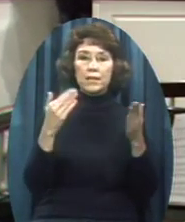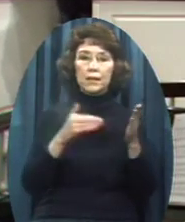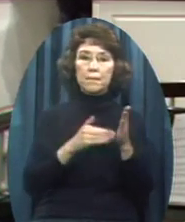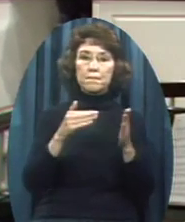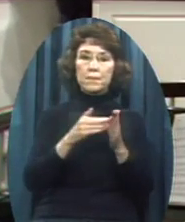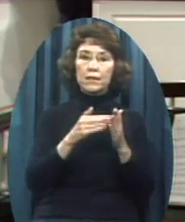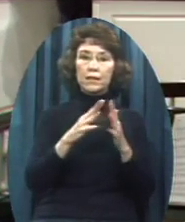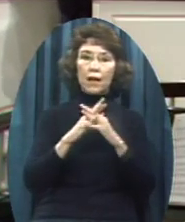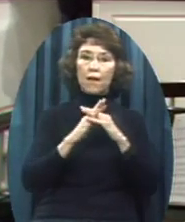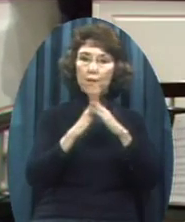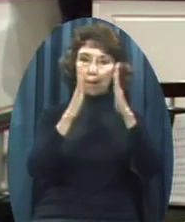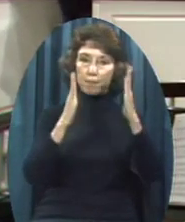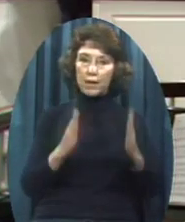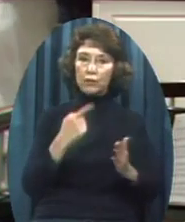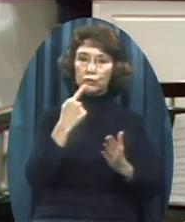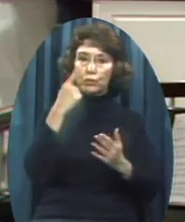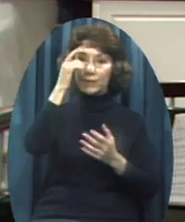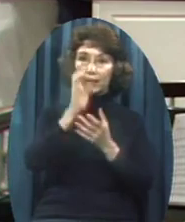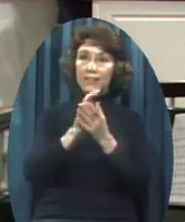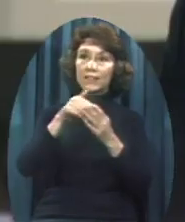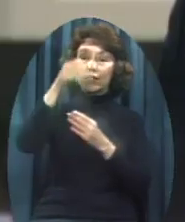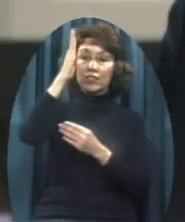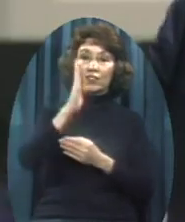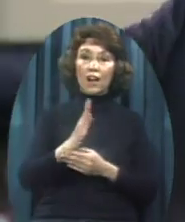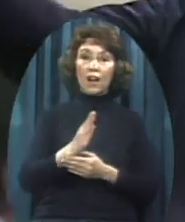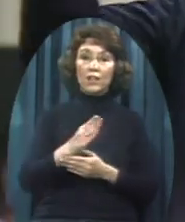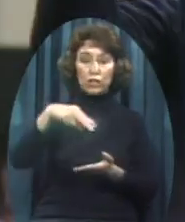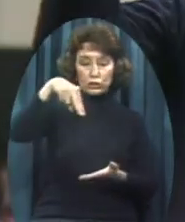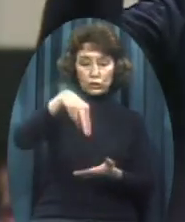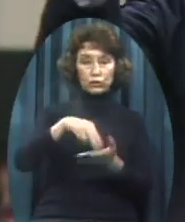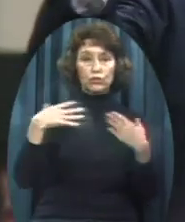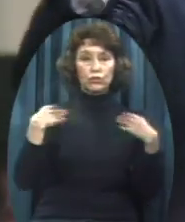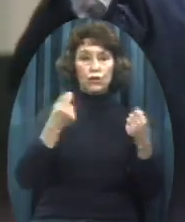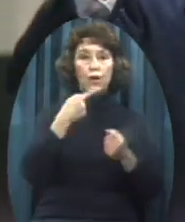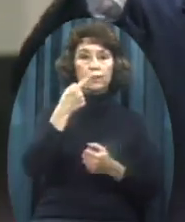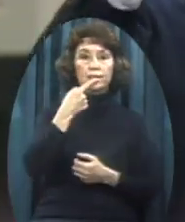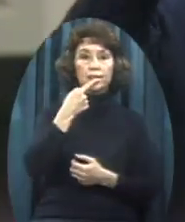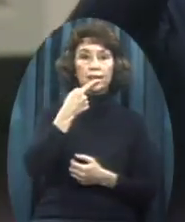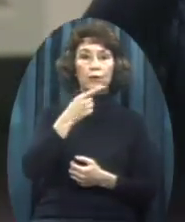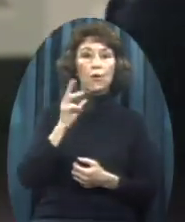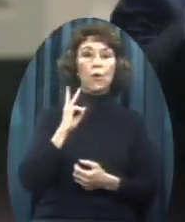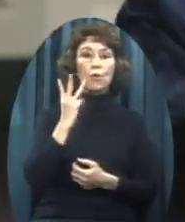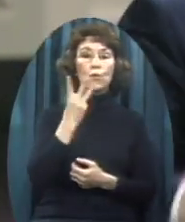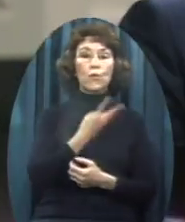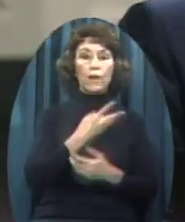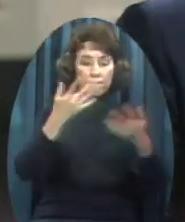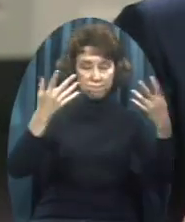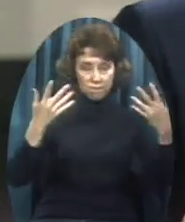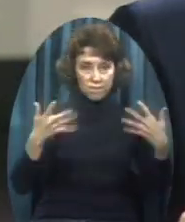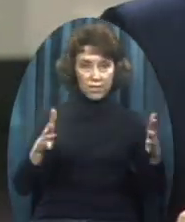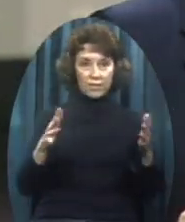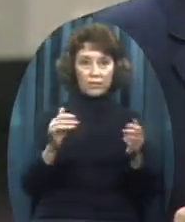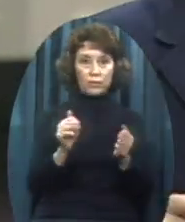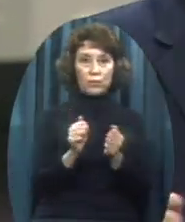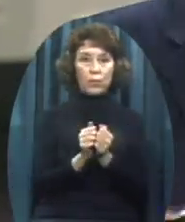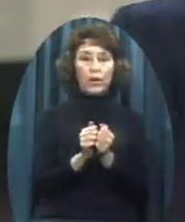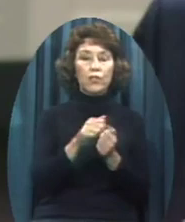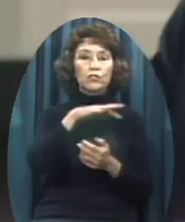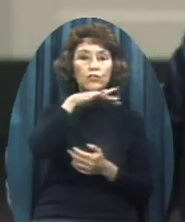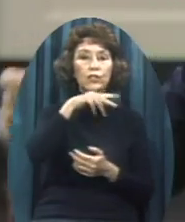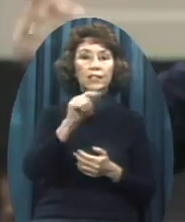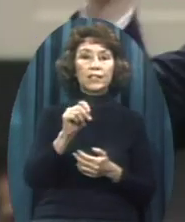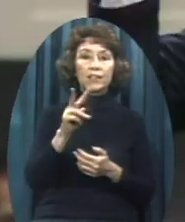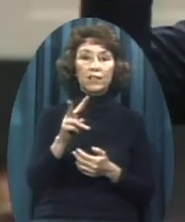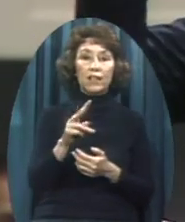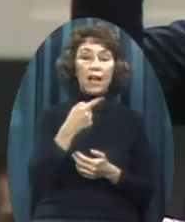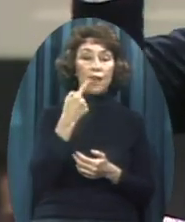stood up and said, we've had it right up to here, and told the sponsors, we're not going to buy your products if you don't tell the 3